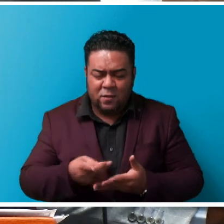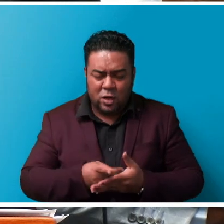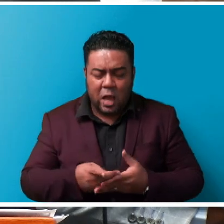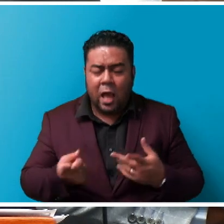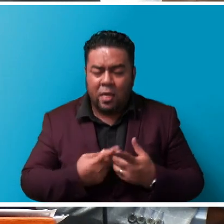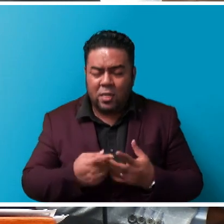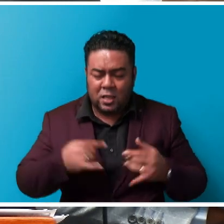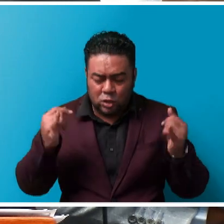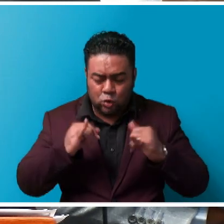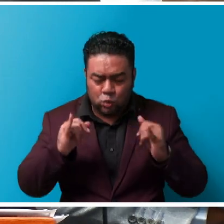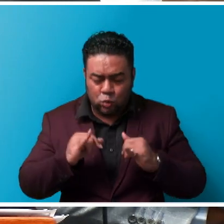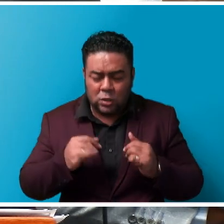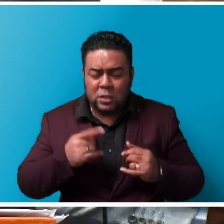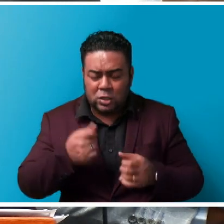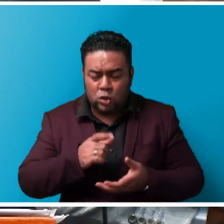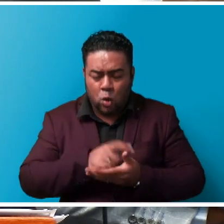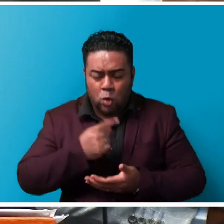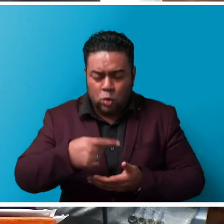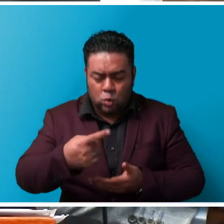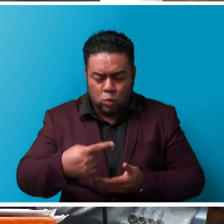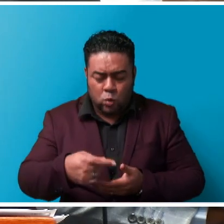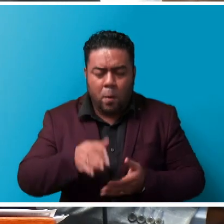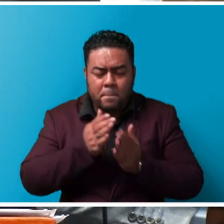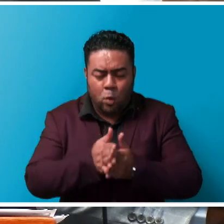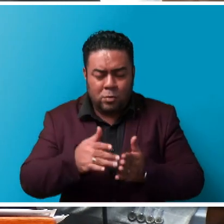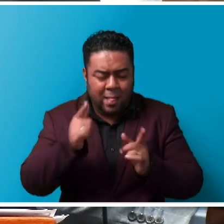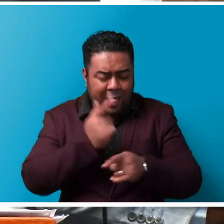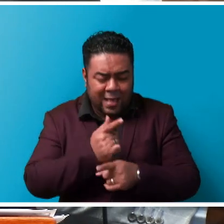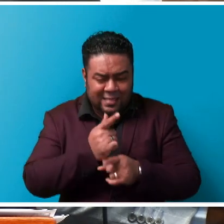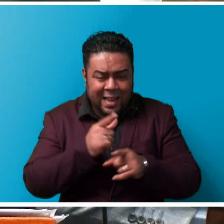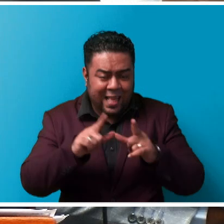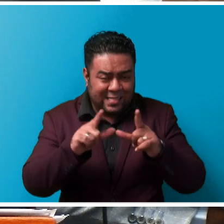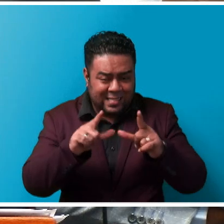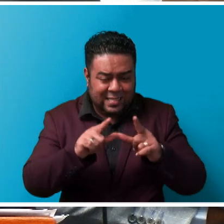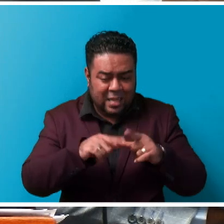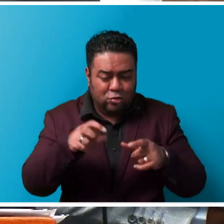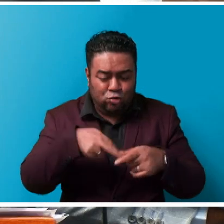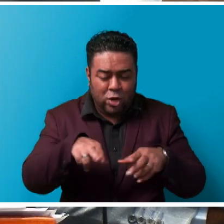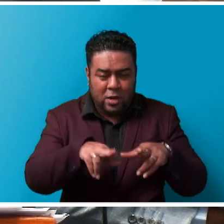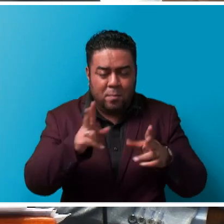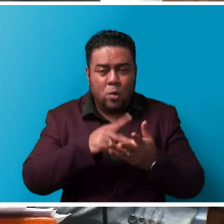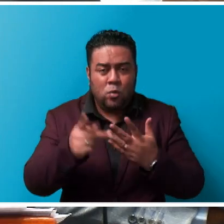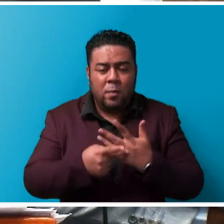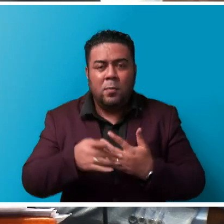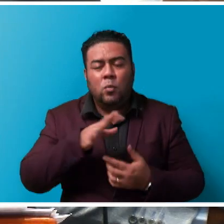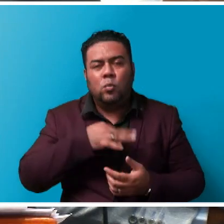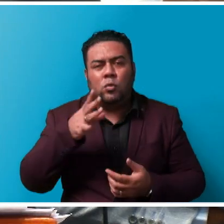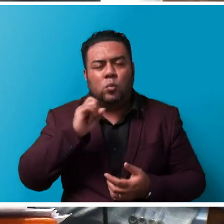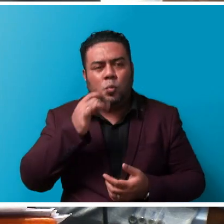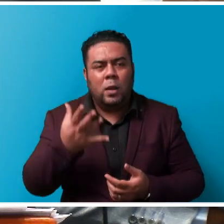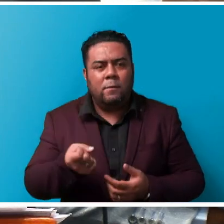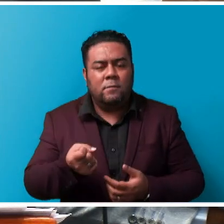continued training in terms of boat license training programs, which we will continue to enhance in order to